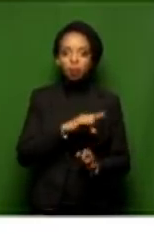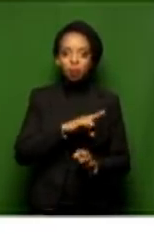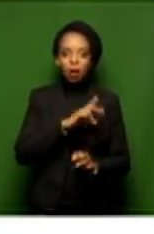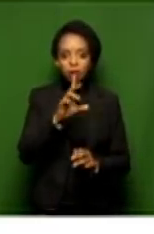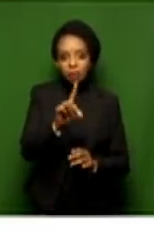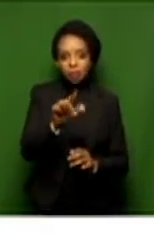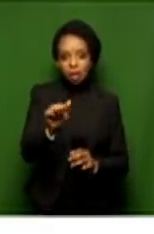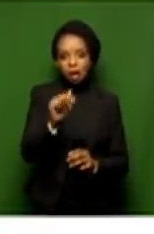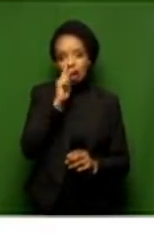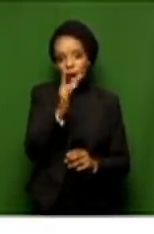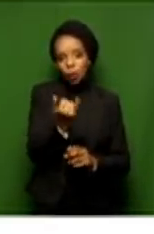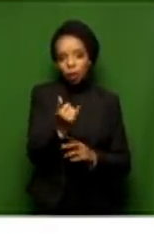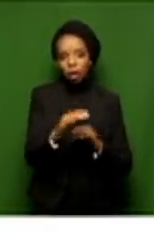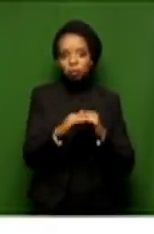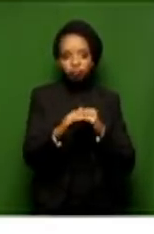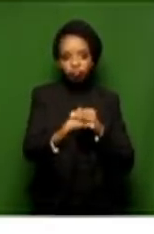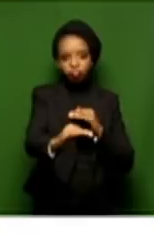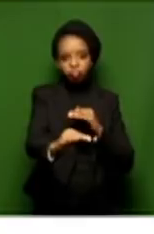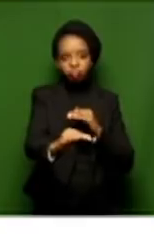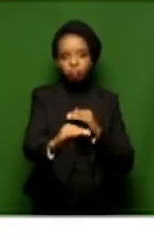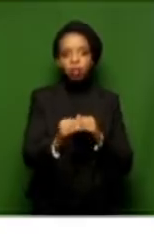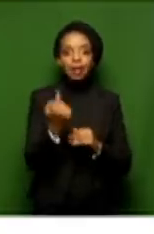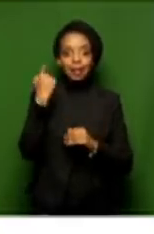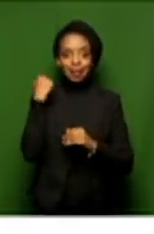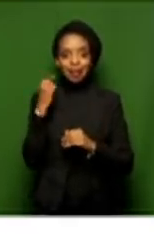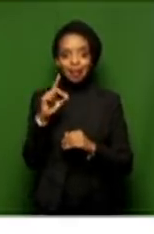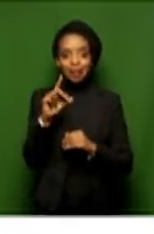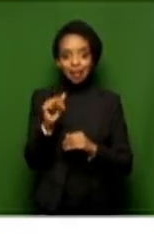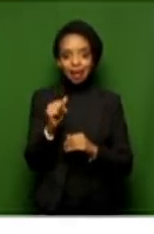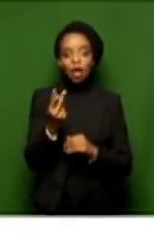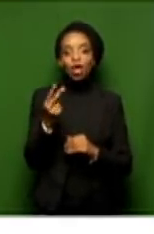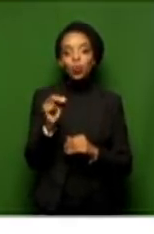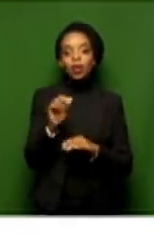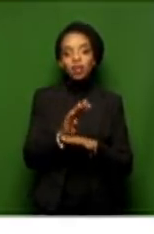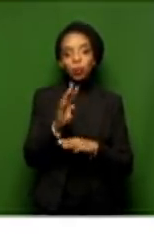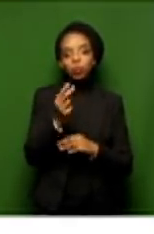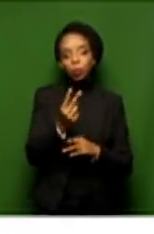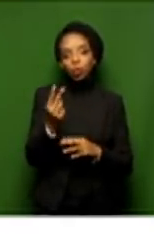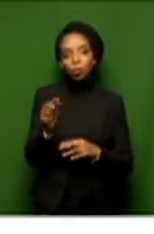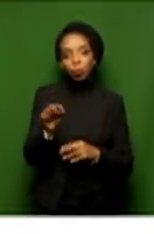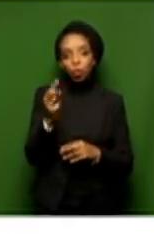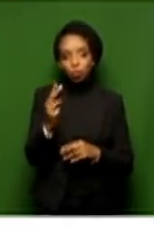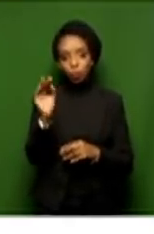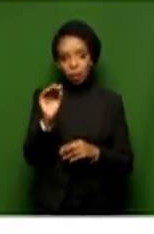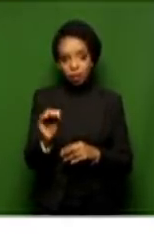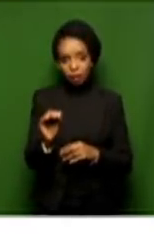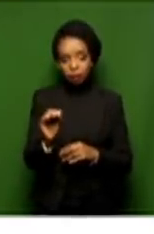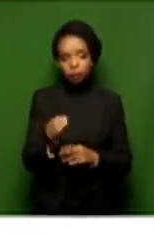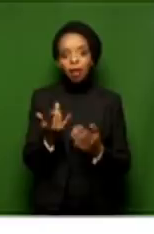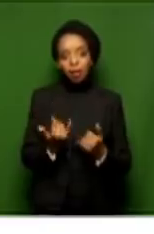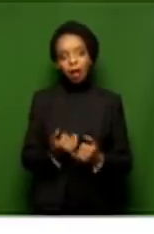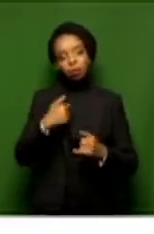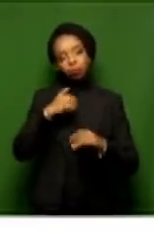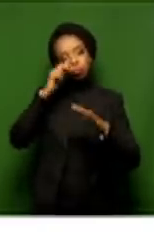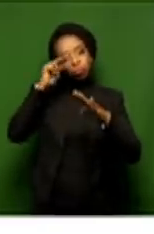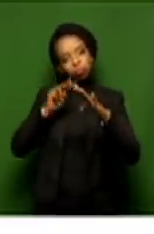steady. Correct. So in 2014, they got 22.2%, and the model predicts now